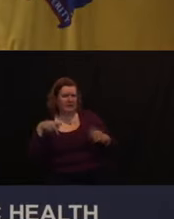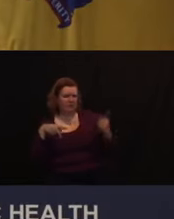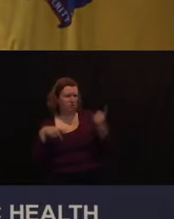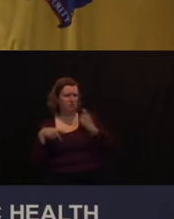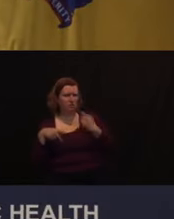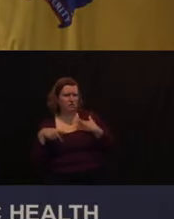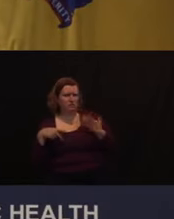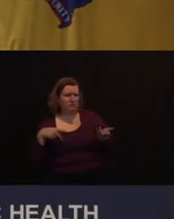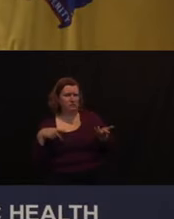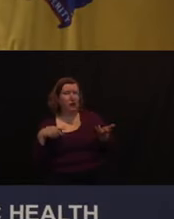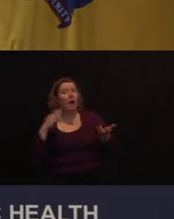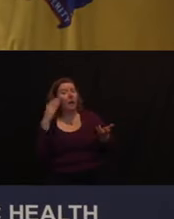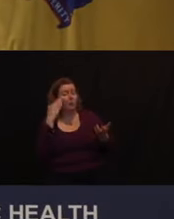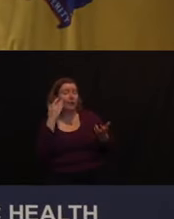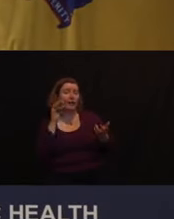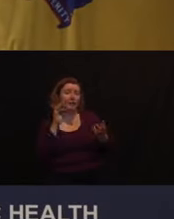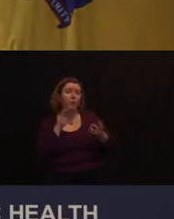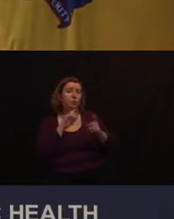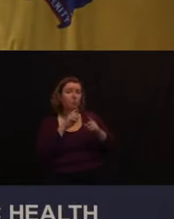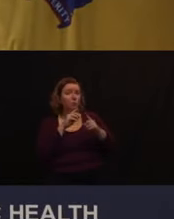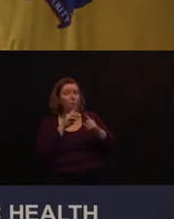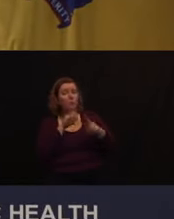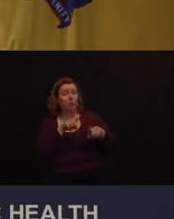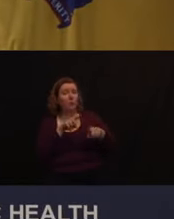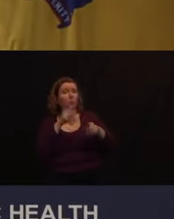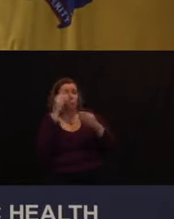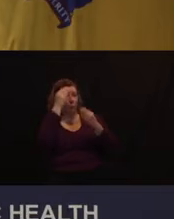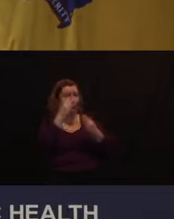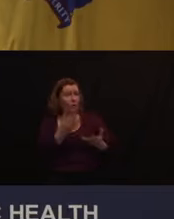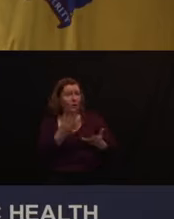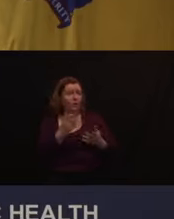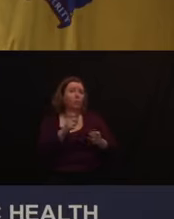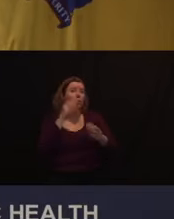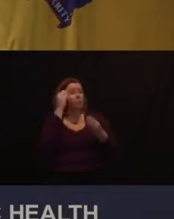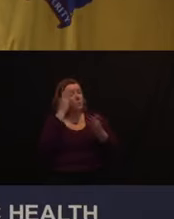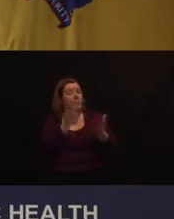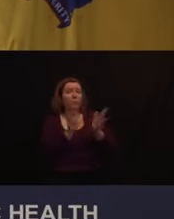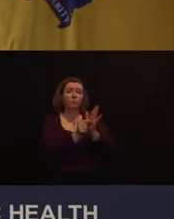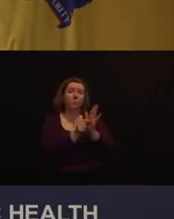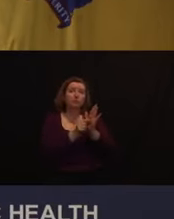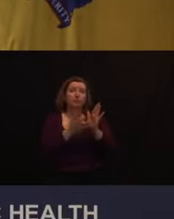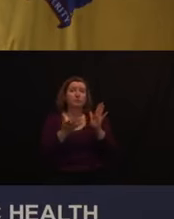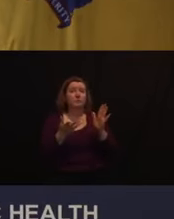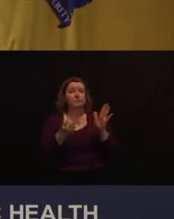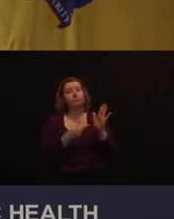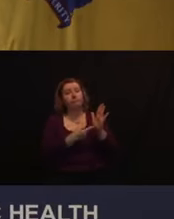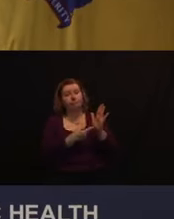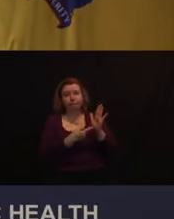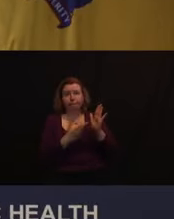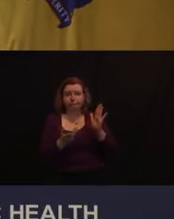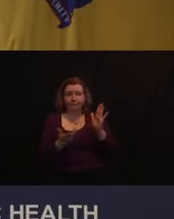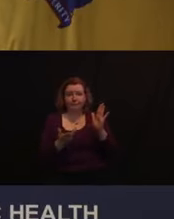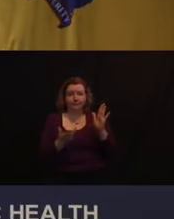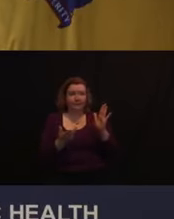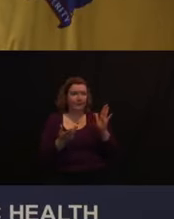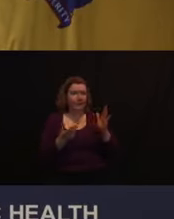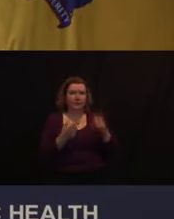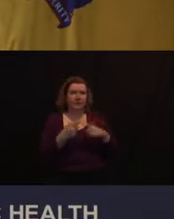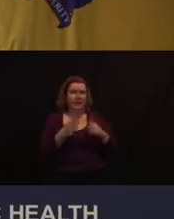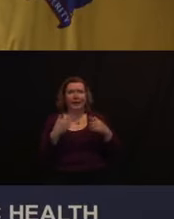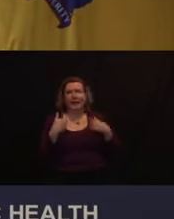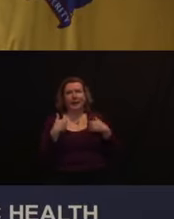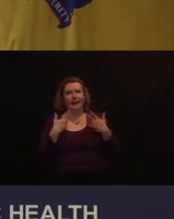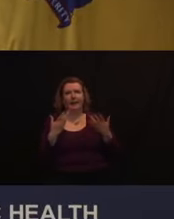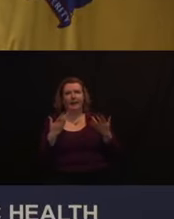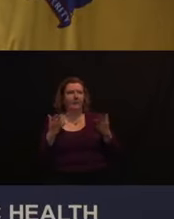much aware of the report. We made a big deal out of it when it came out from Rutgers, that is. But I've got no color on the DEP